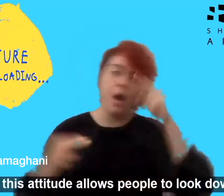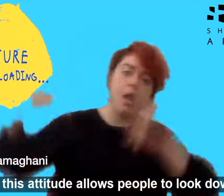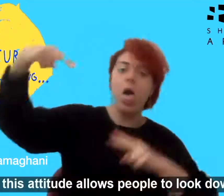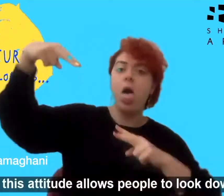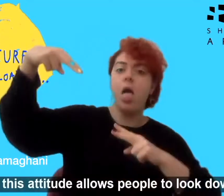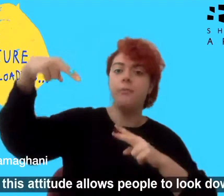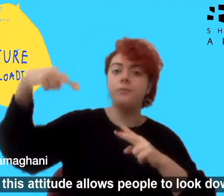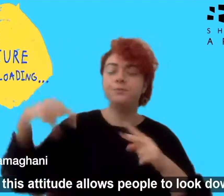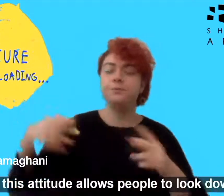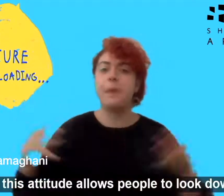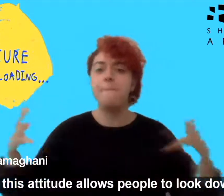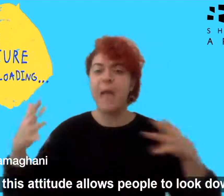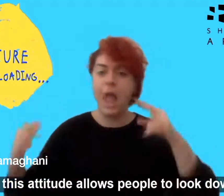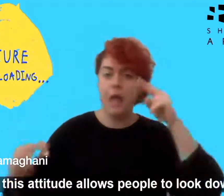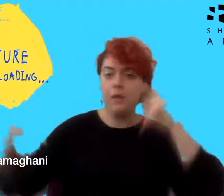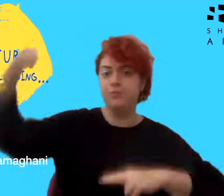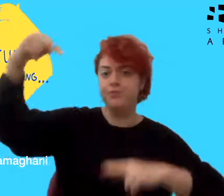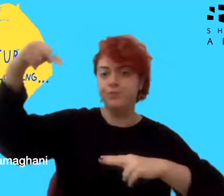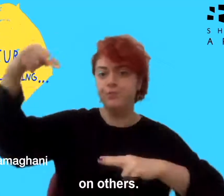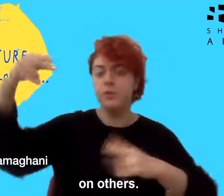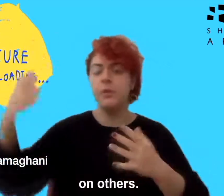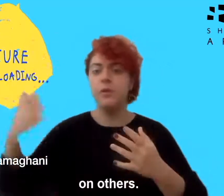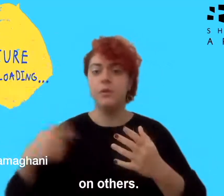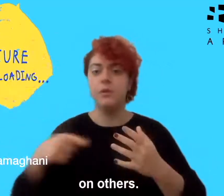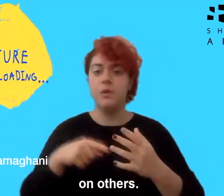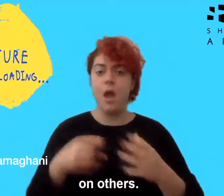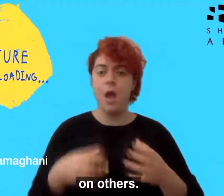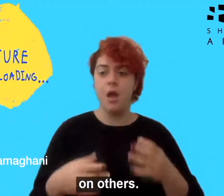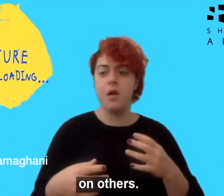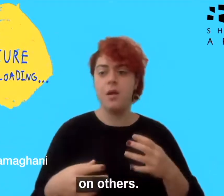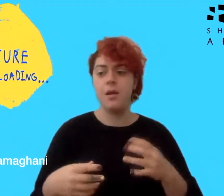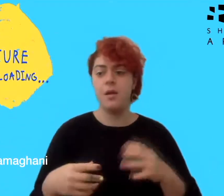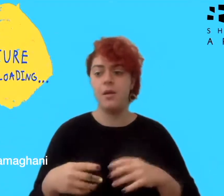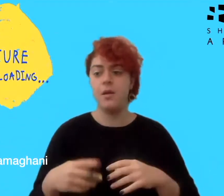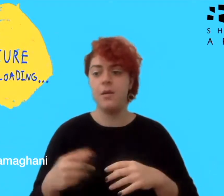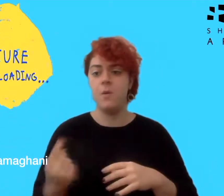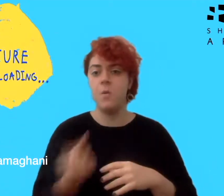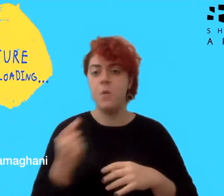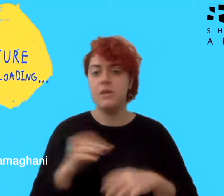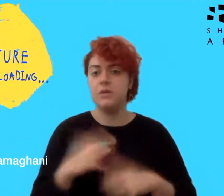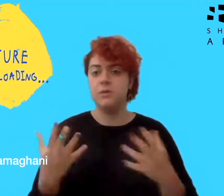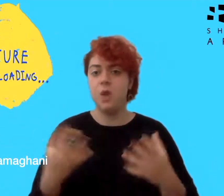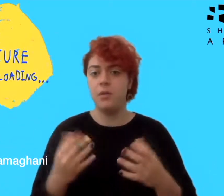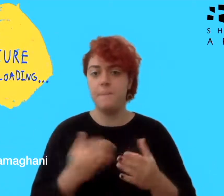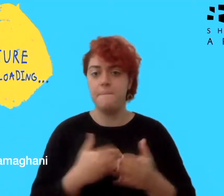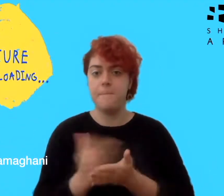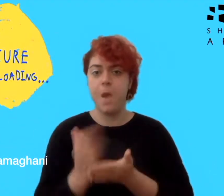And this attitude allows people to look down on others.